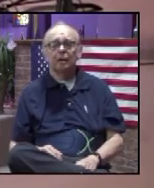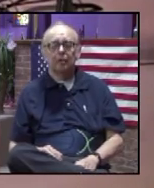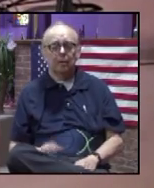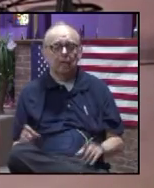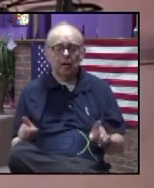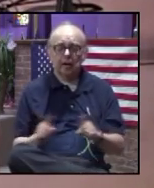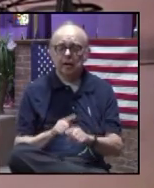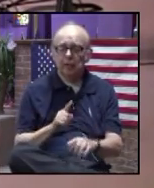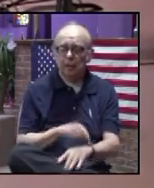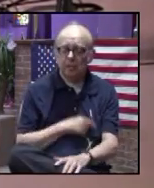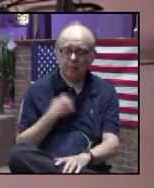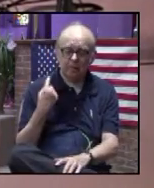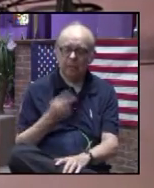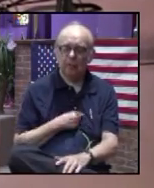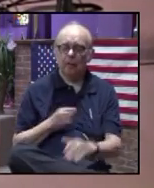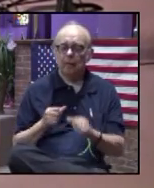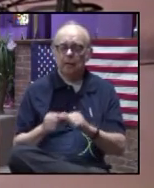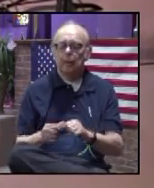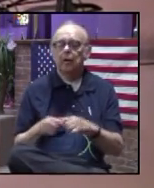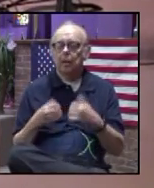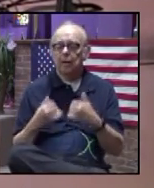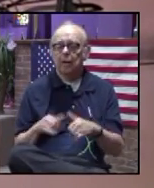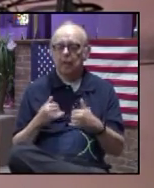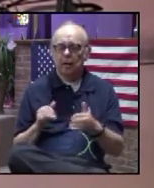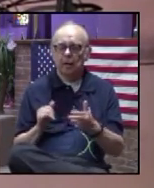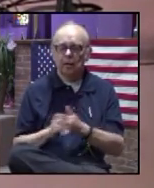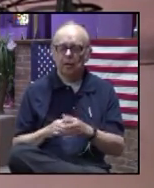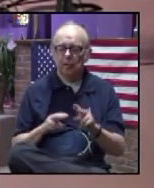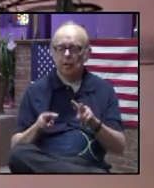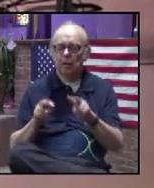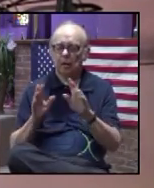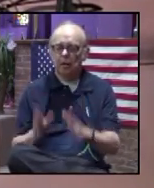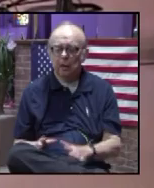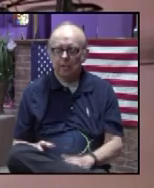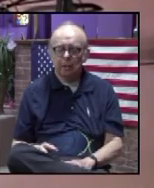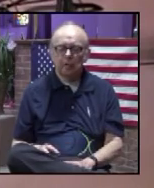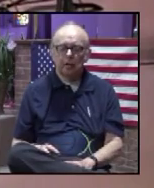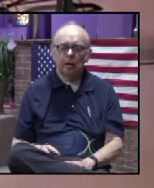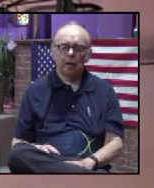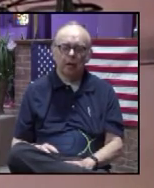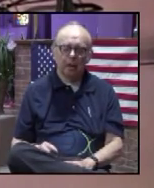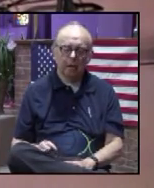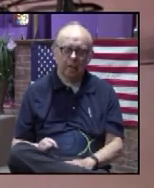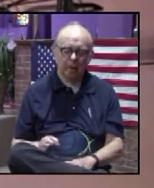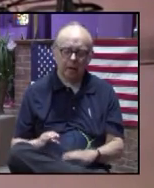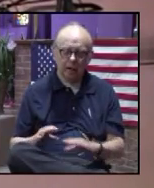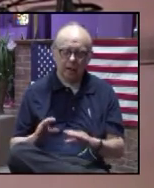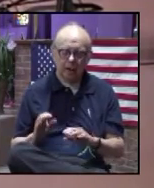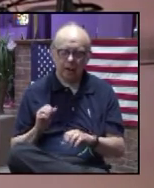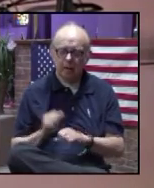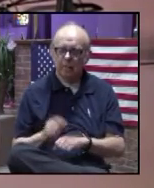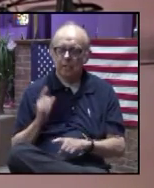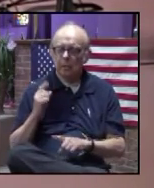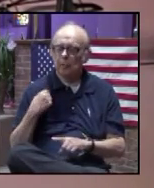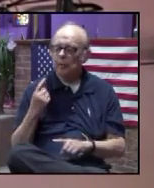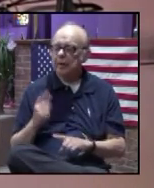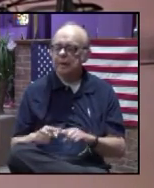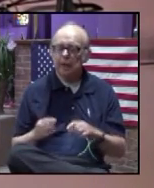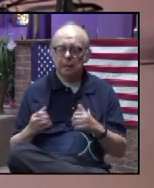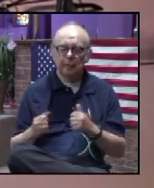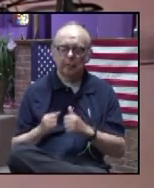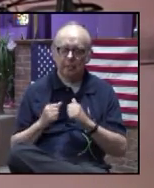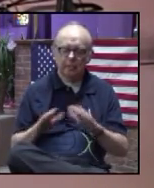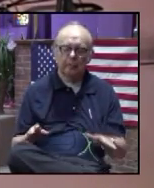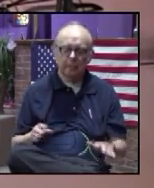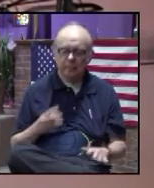As long as we continue to play this spectator sport, ladies and gentlemen, we can't be blessed. And you